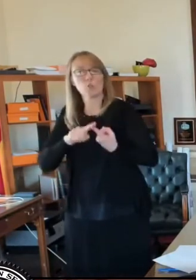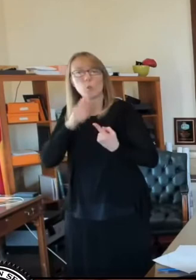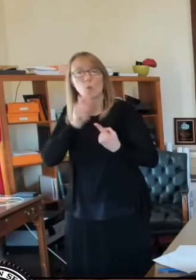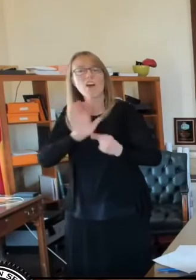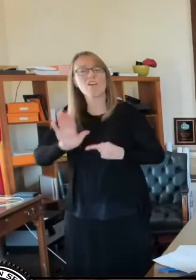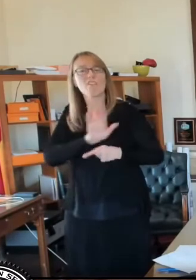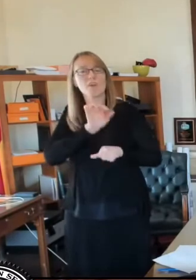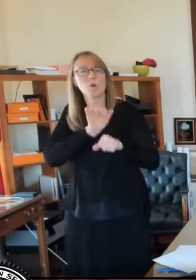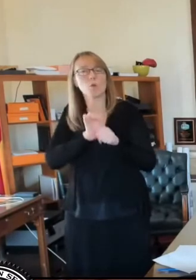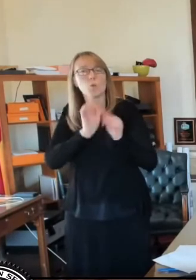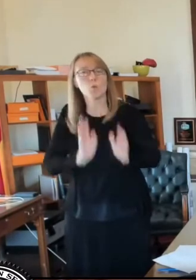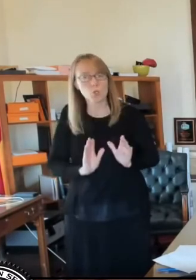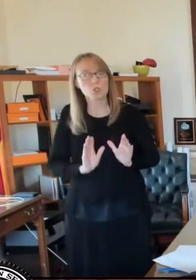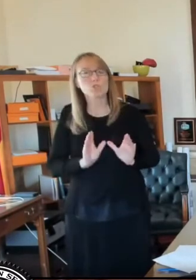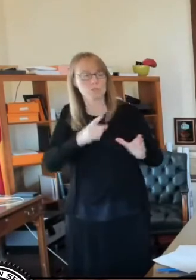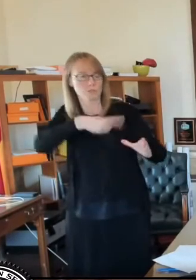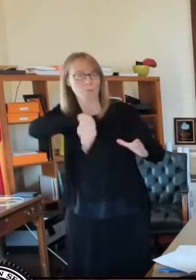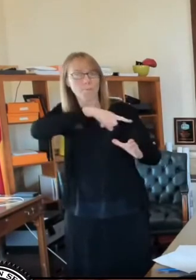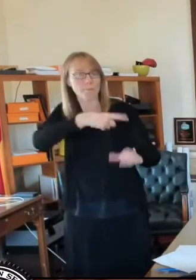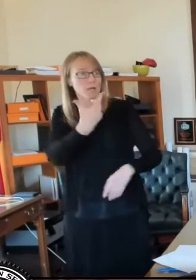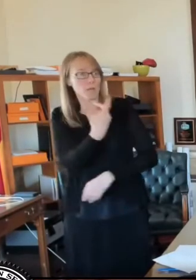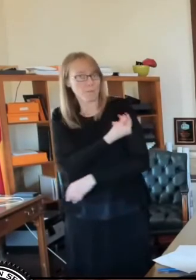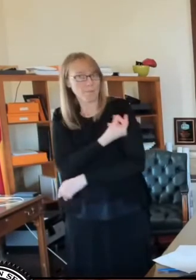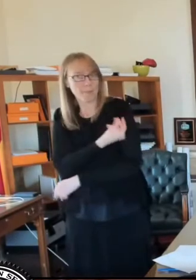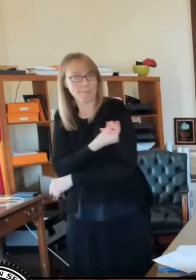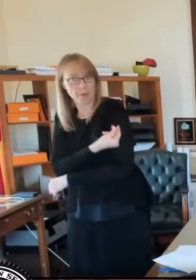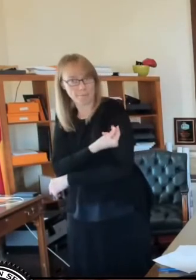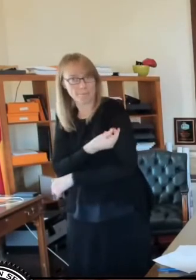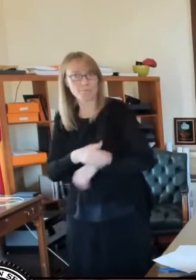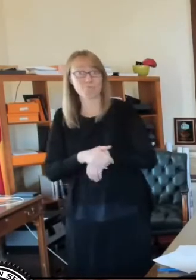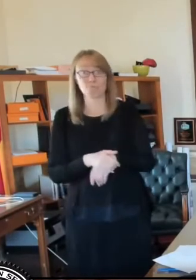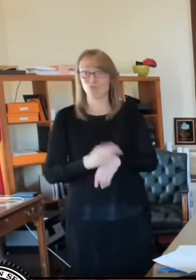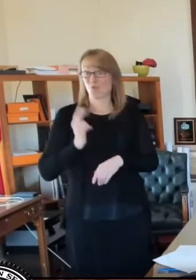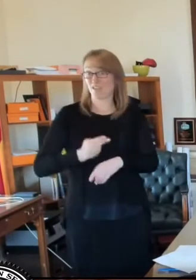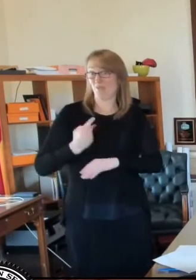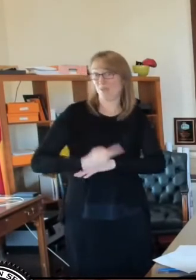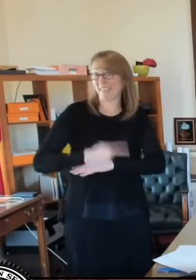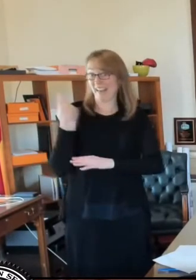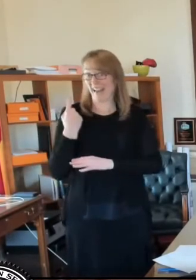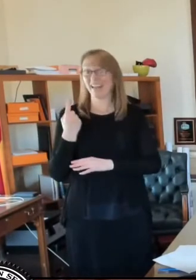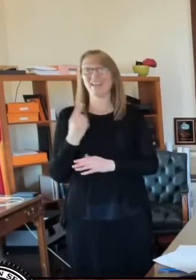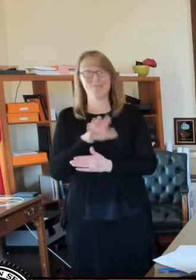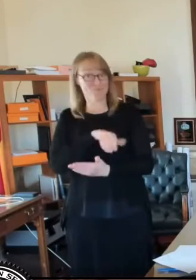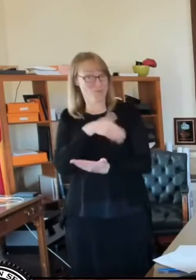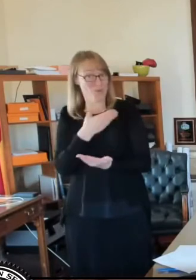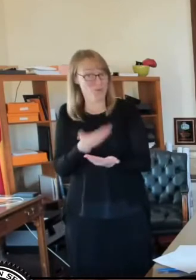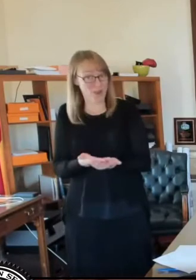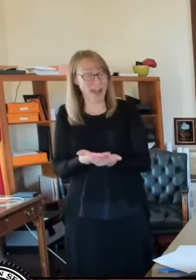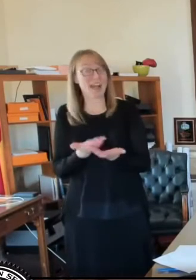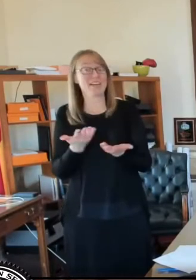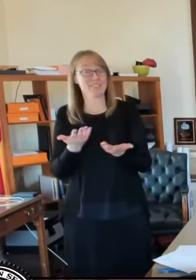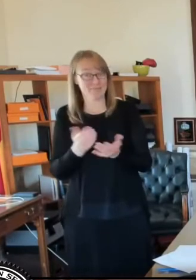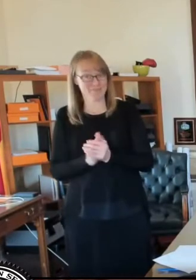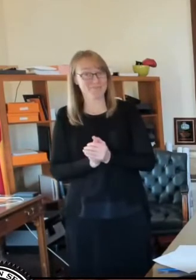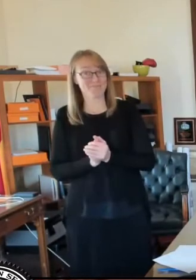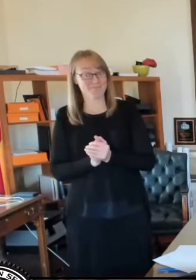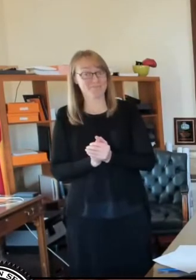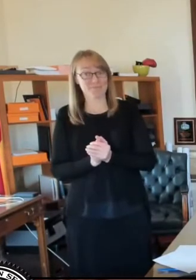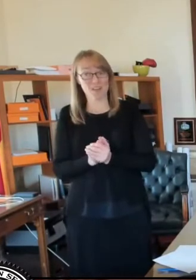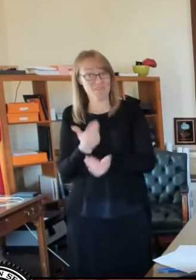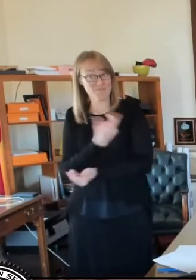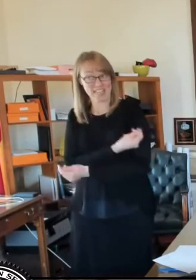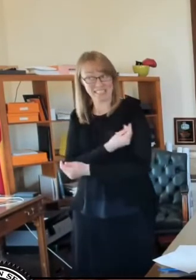day, very soon. And so it is a historic day that the vaccine has been developed, that it appears to be